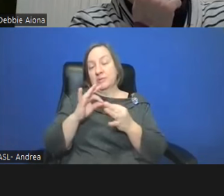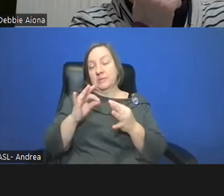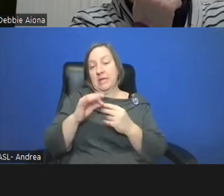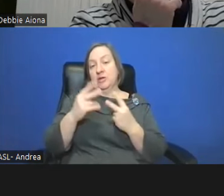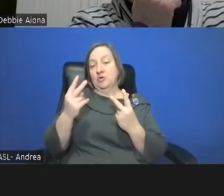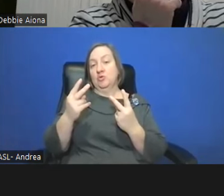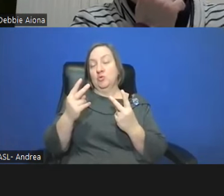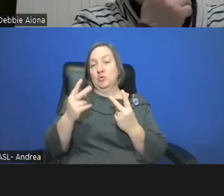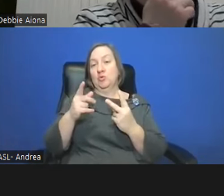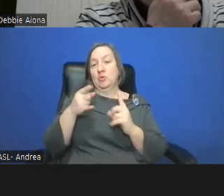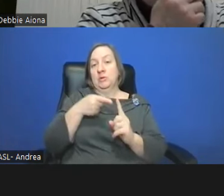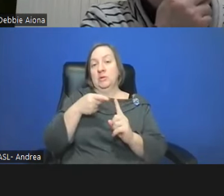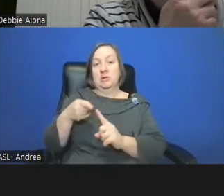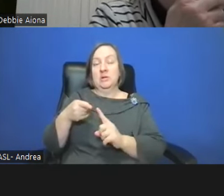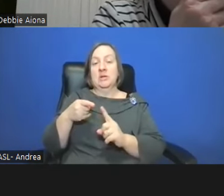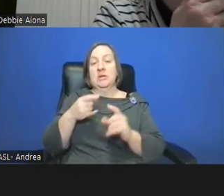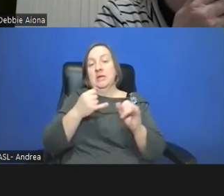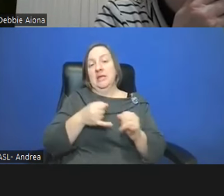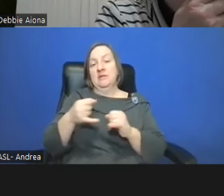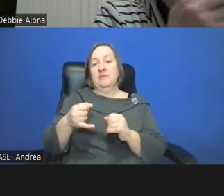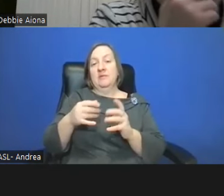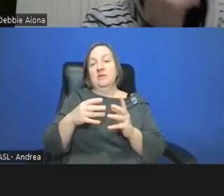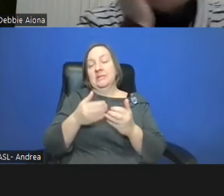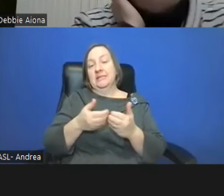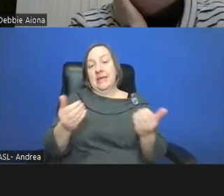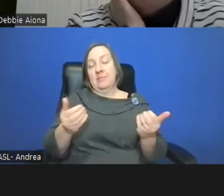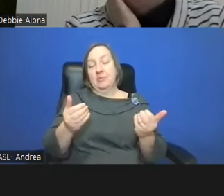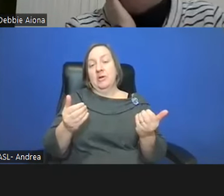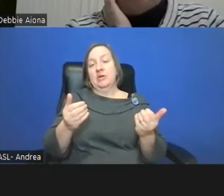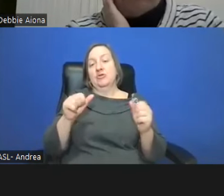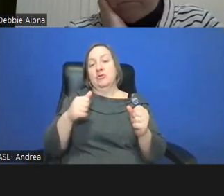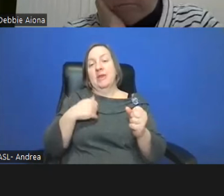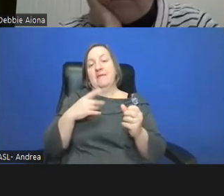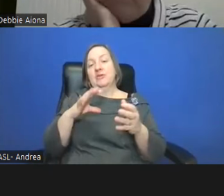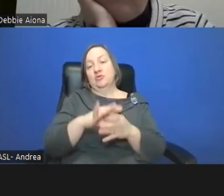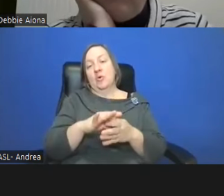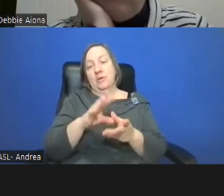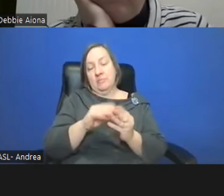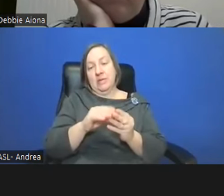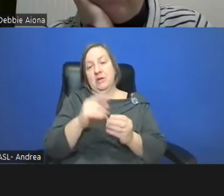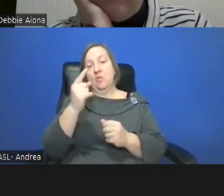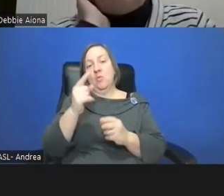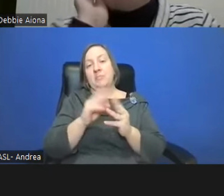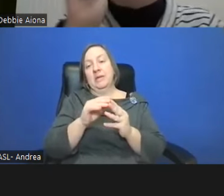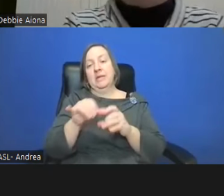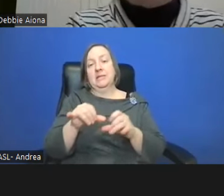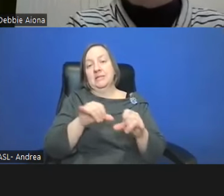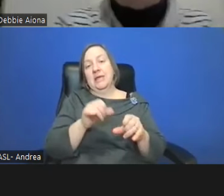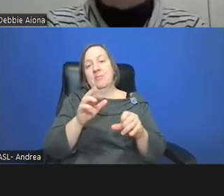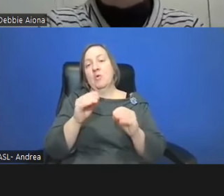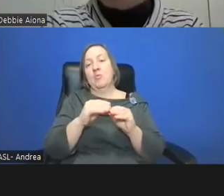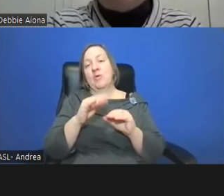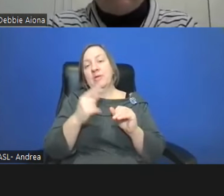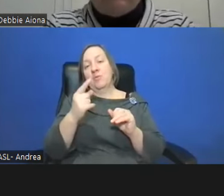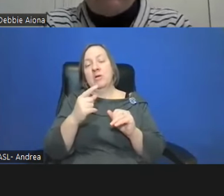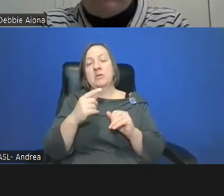2 distinct individual separate subcommittees could have a joint meeting where one of their meetings was the same, or more than one of their